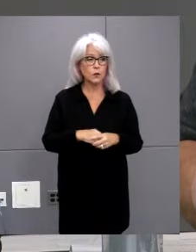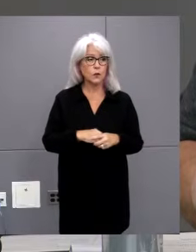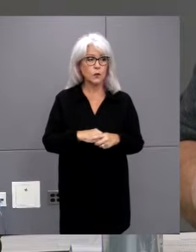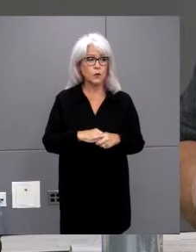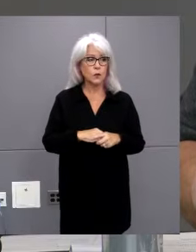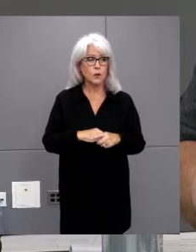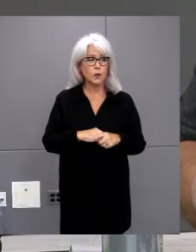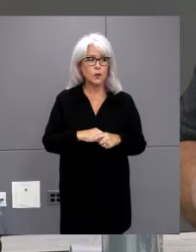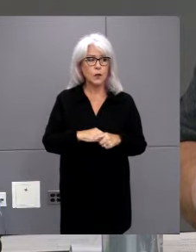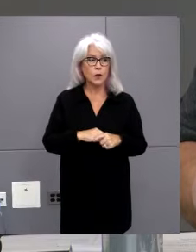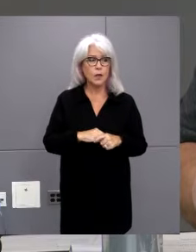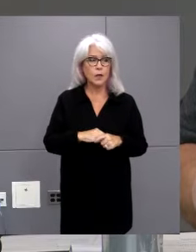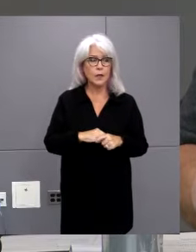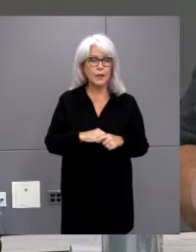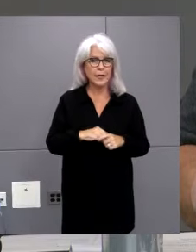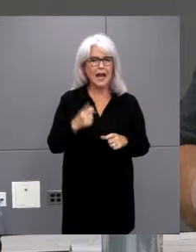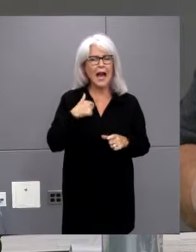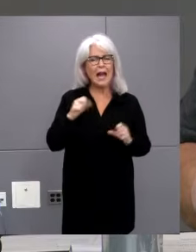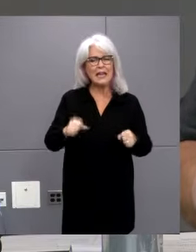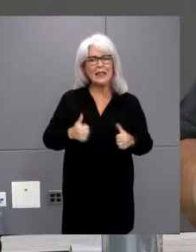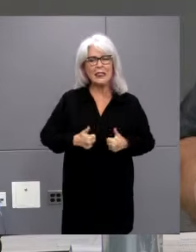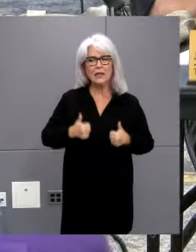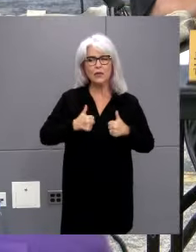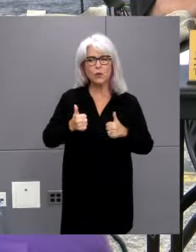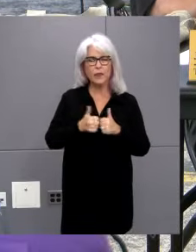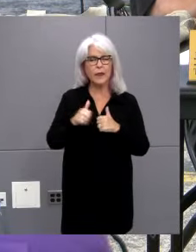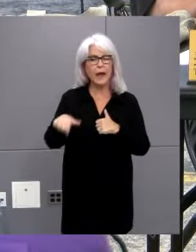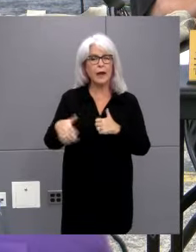John? I can probably live with that.